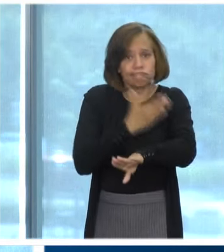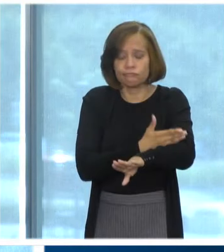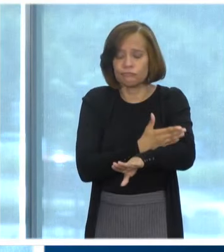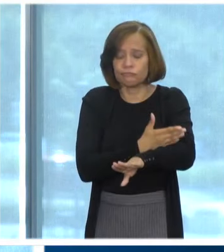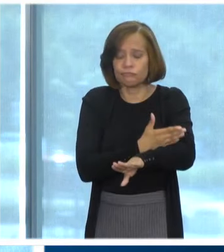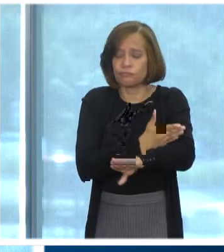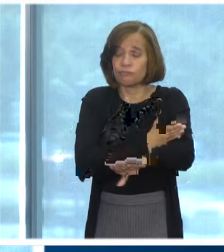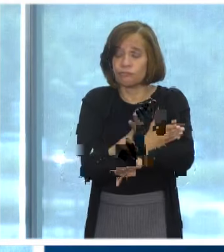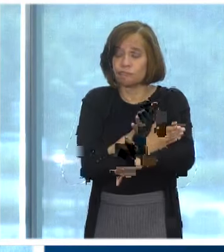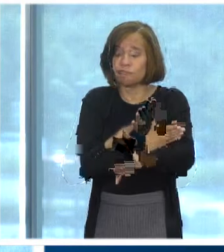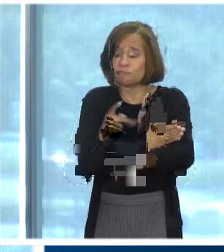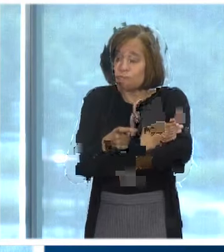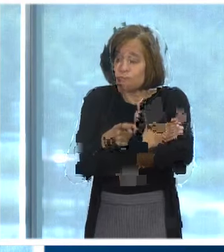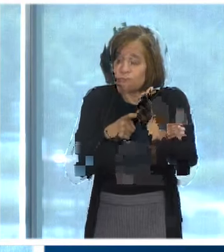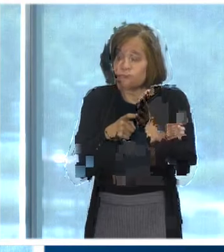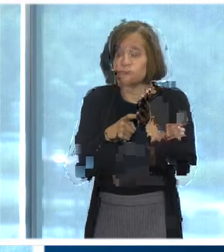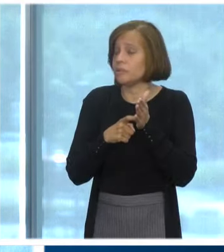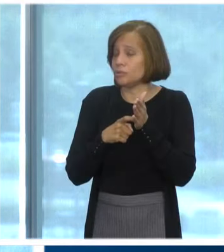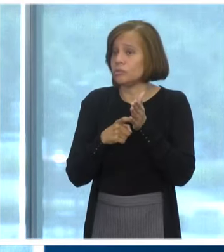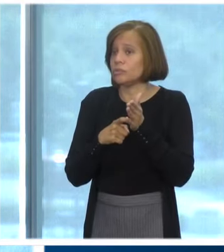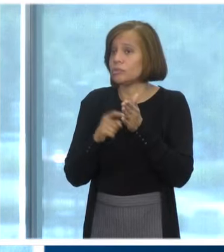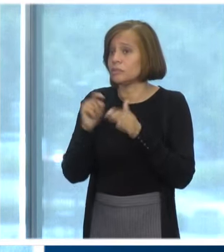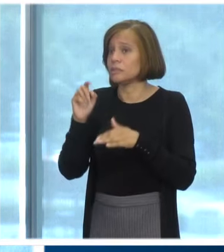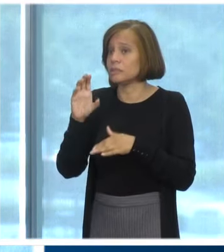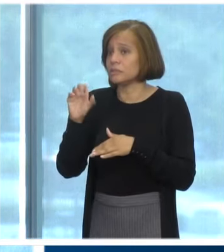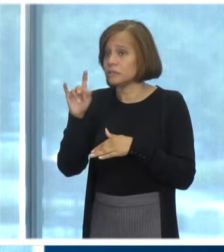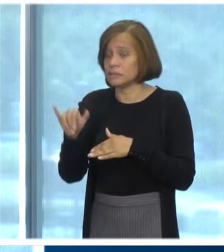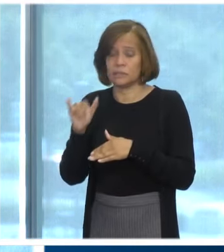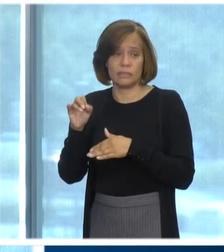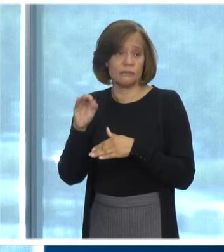contractual obligations the City of Columbus has with the FOP.